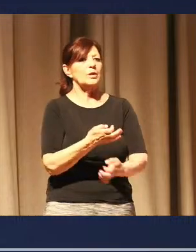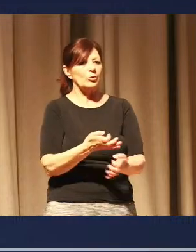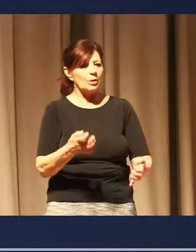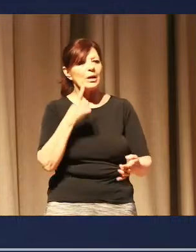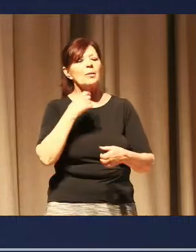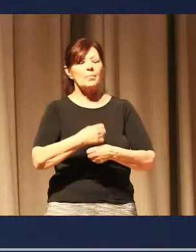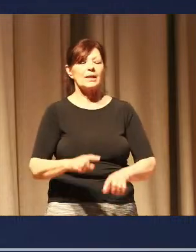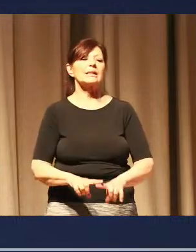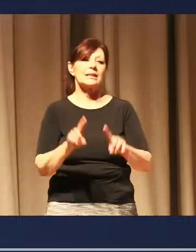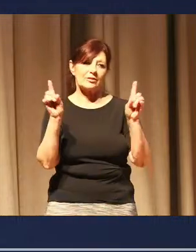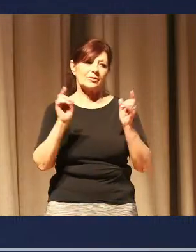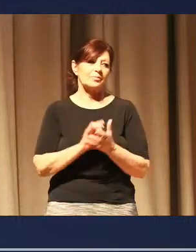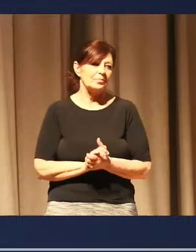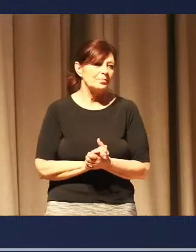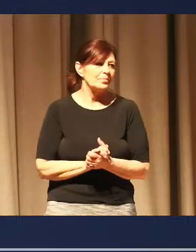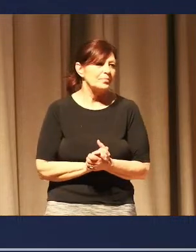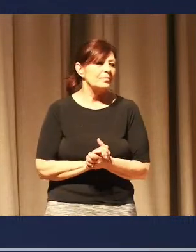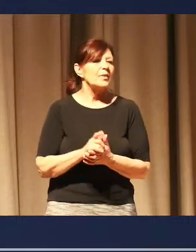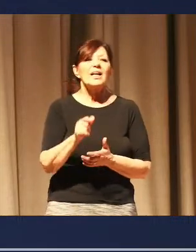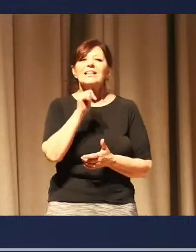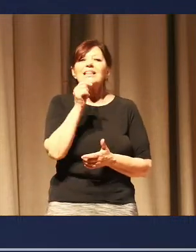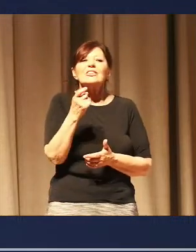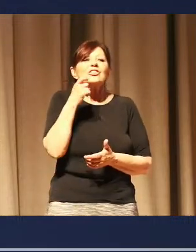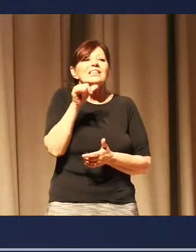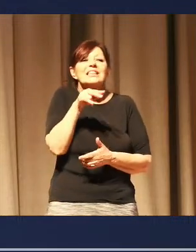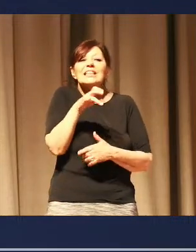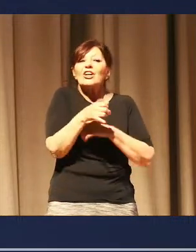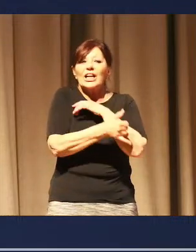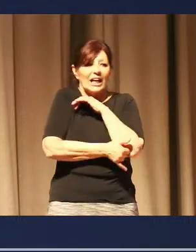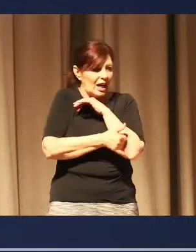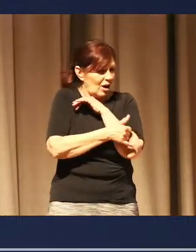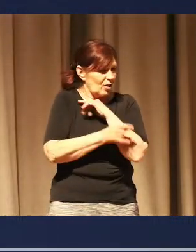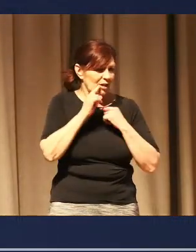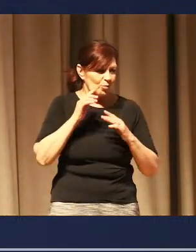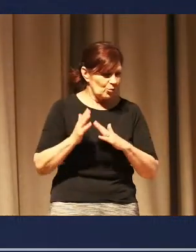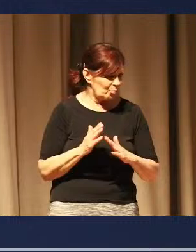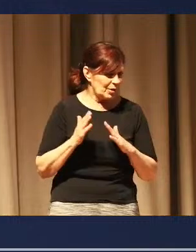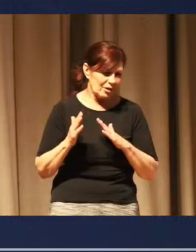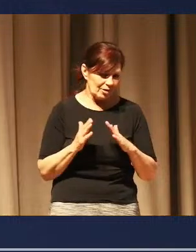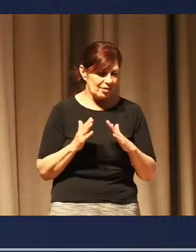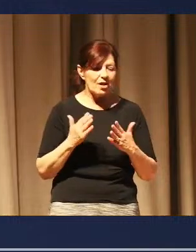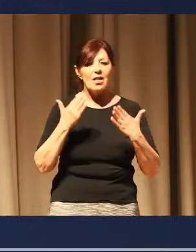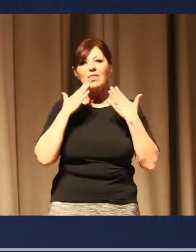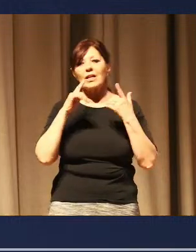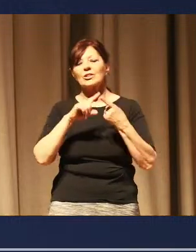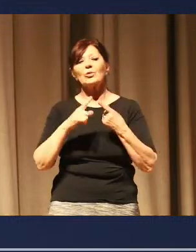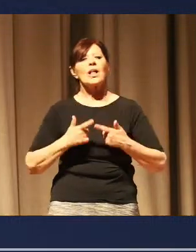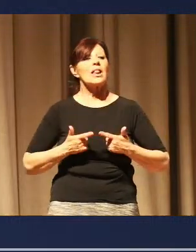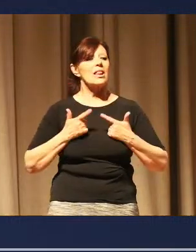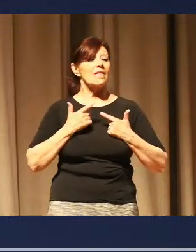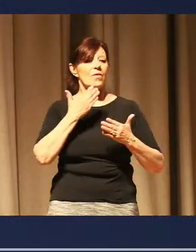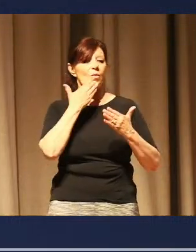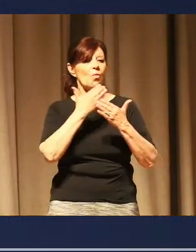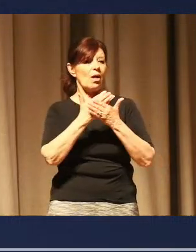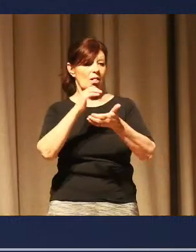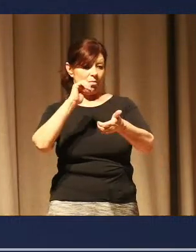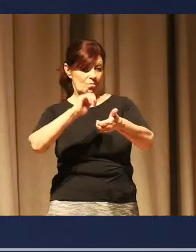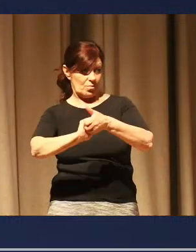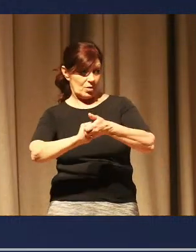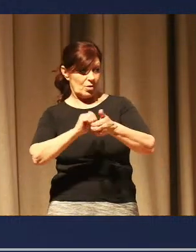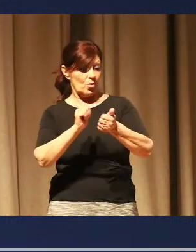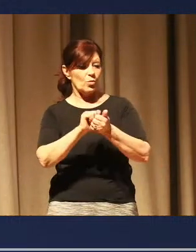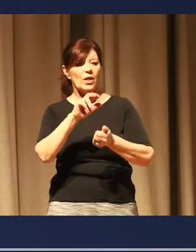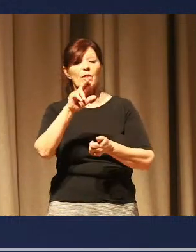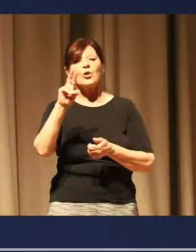making a difference. And it wasn't just Erie County that was prepared. Thanks to a Live Well Erie partnership with the United Way